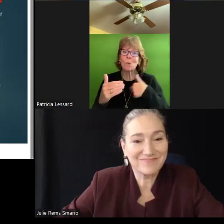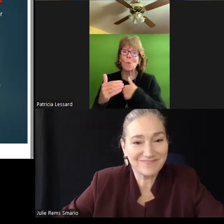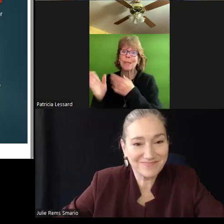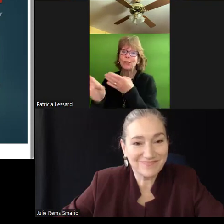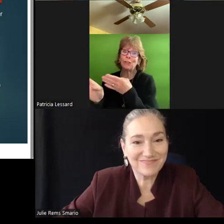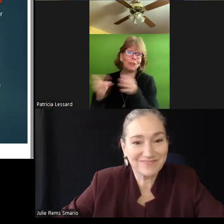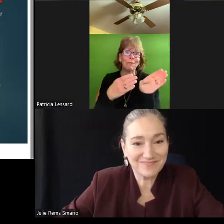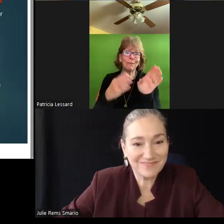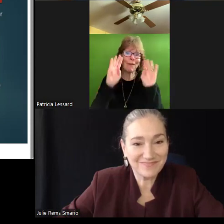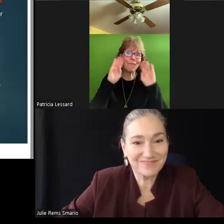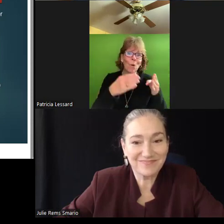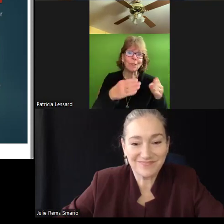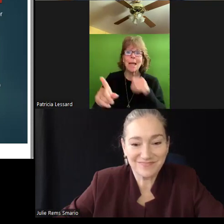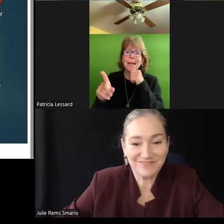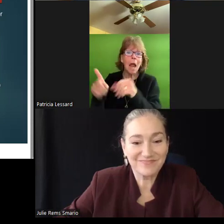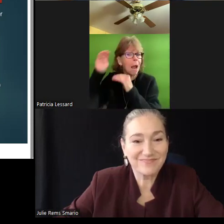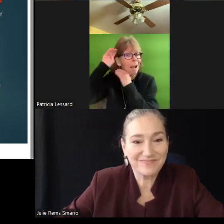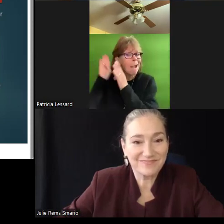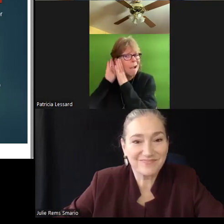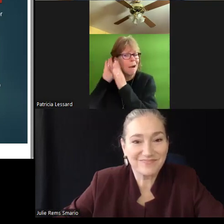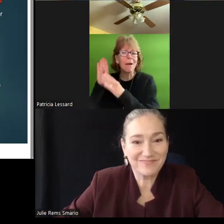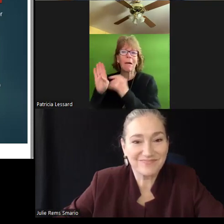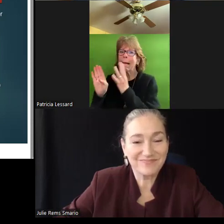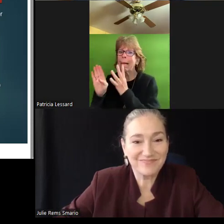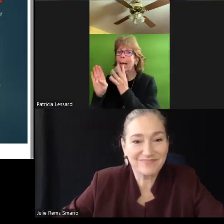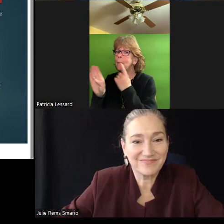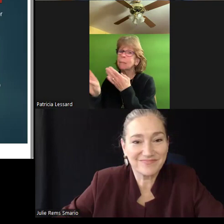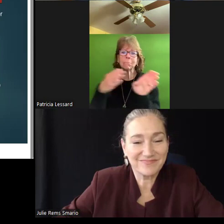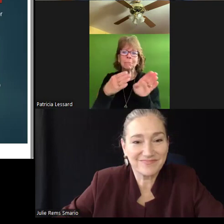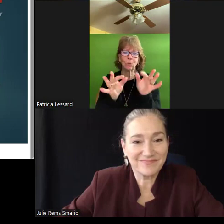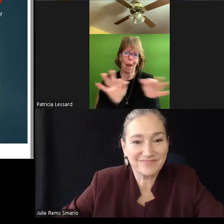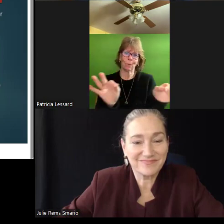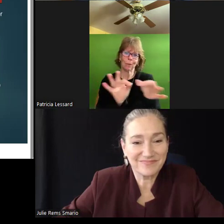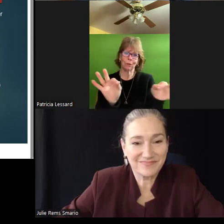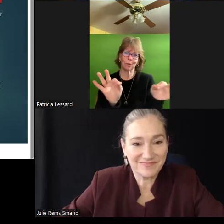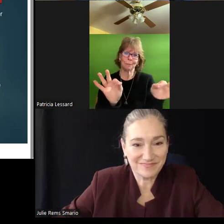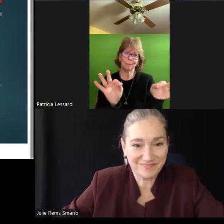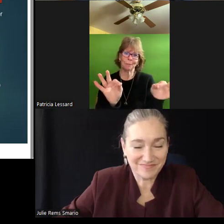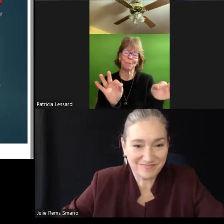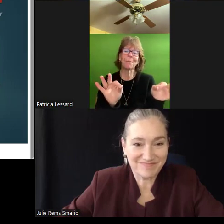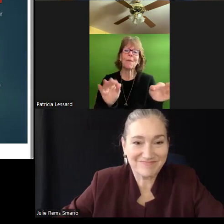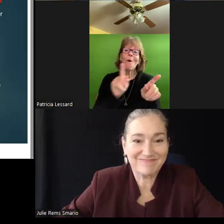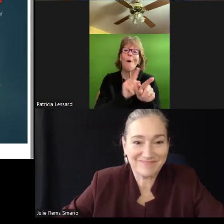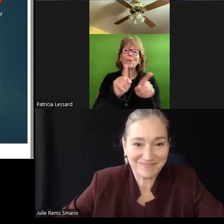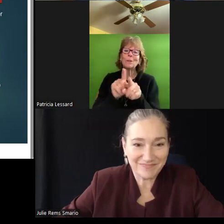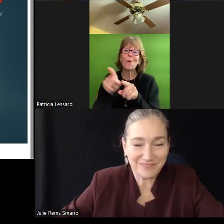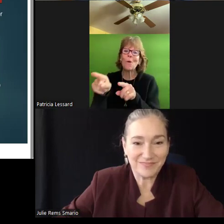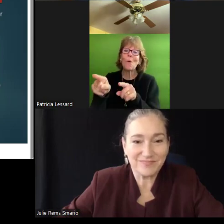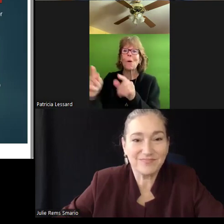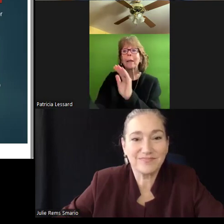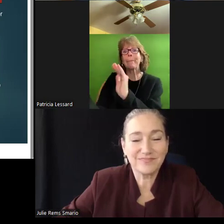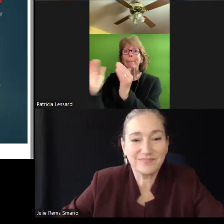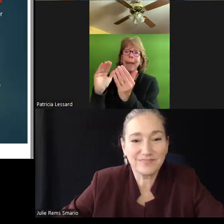shifted the focus to language rather than speech. And we shifted the focus away from